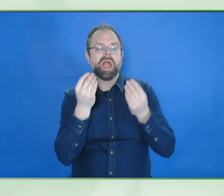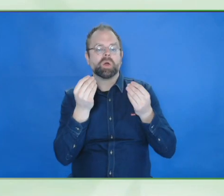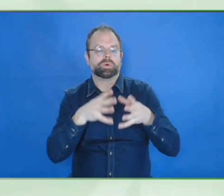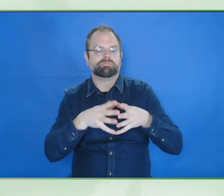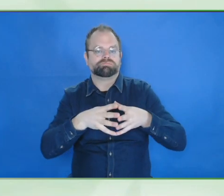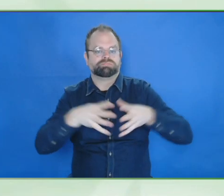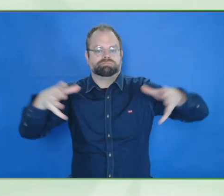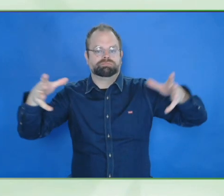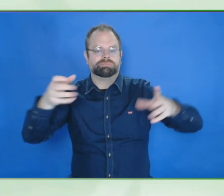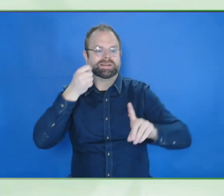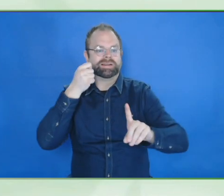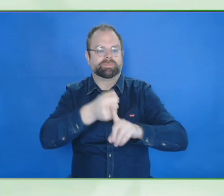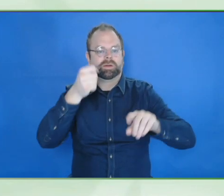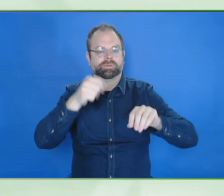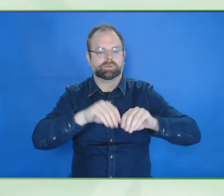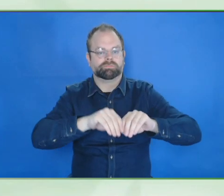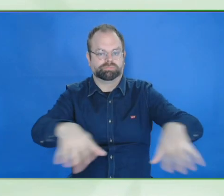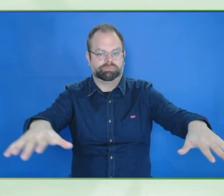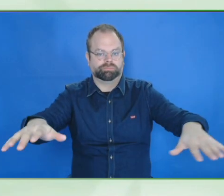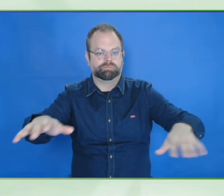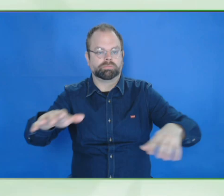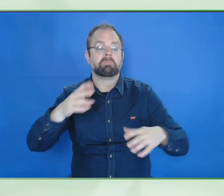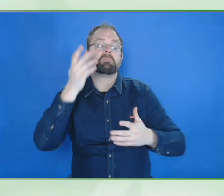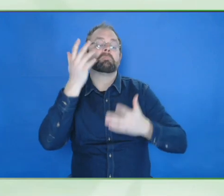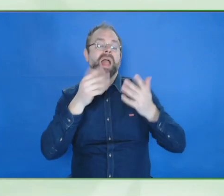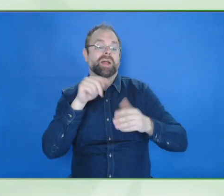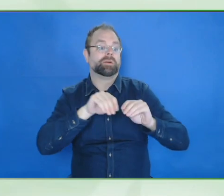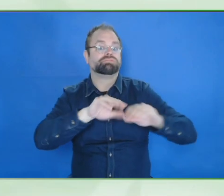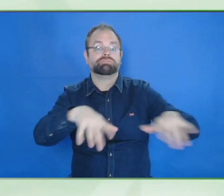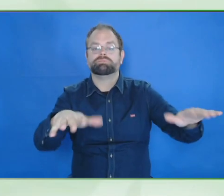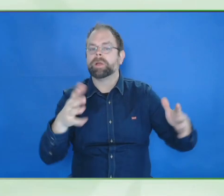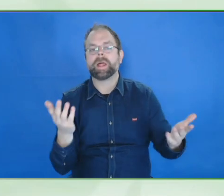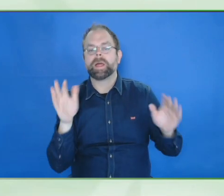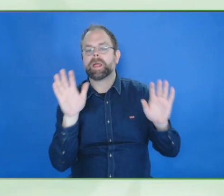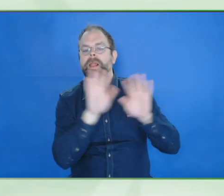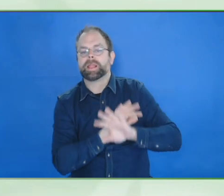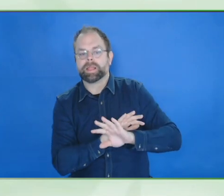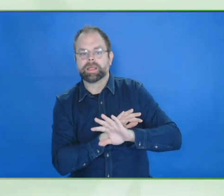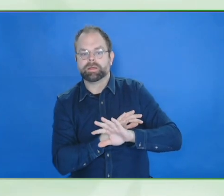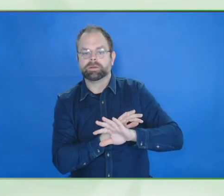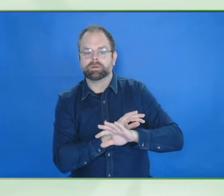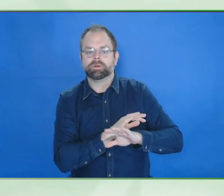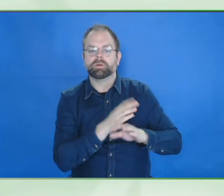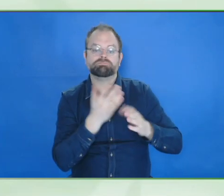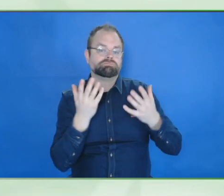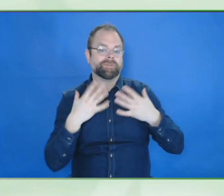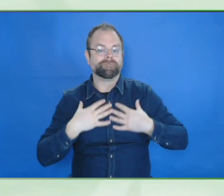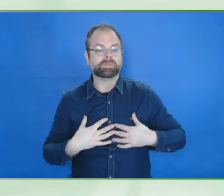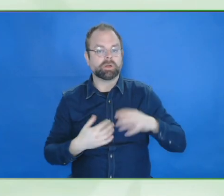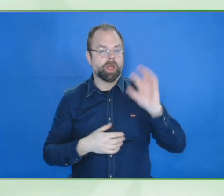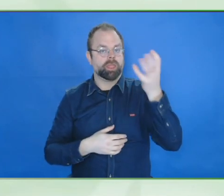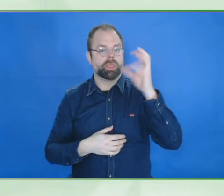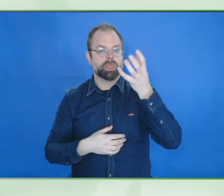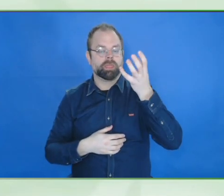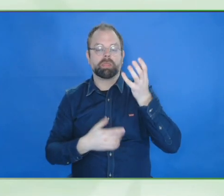there can be a technology or a distribution channel or something like that that helps them to support that. So you're right, we get a lot of people knocking